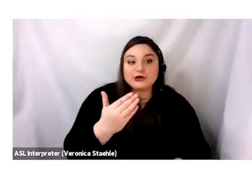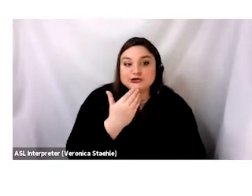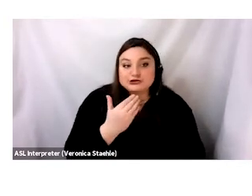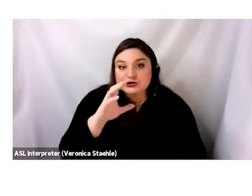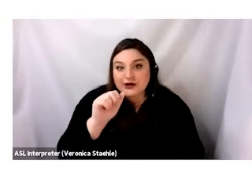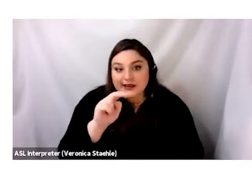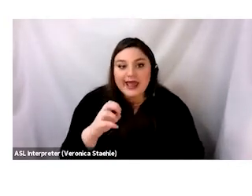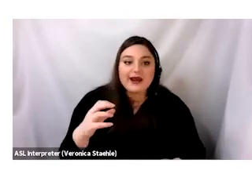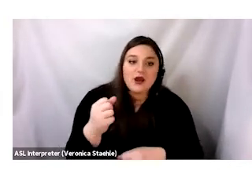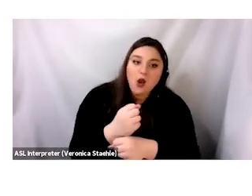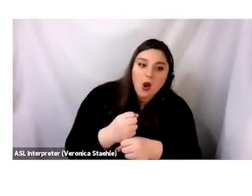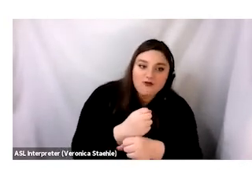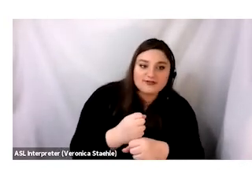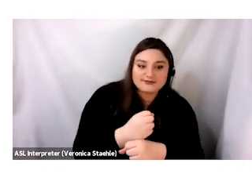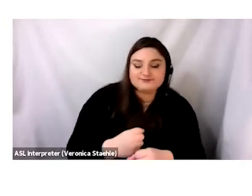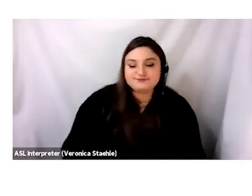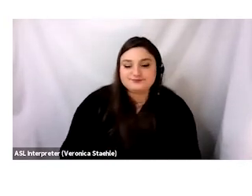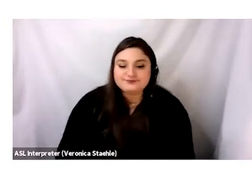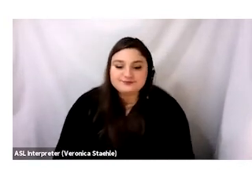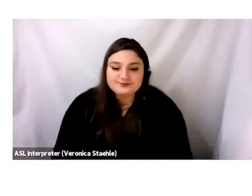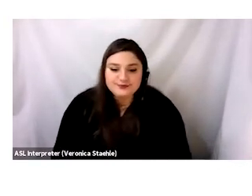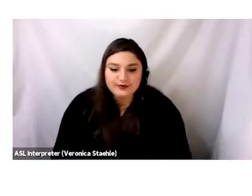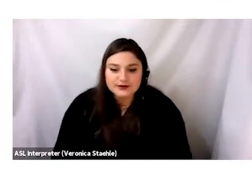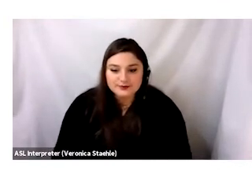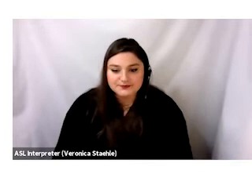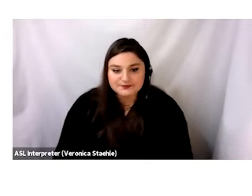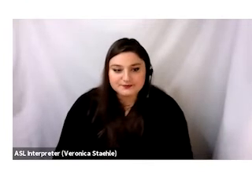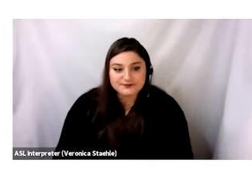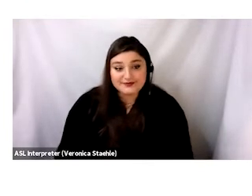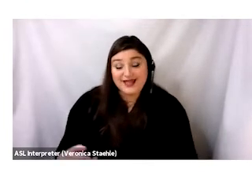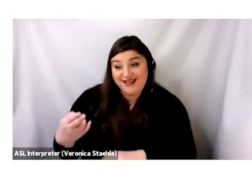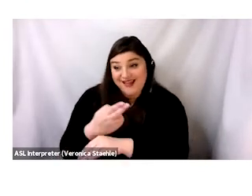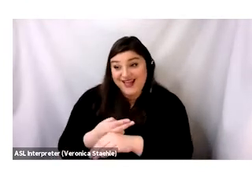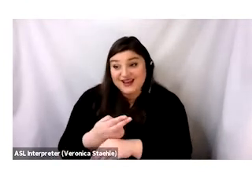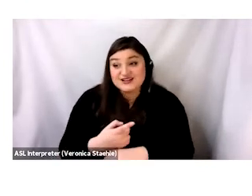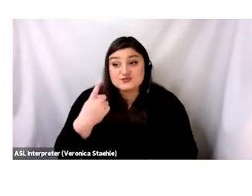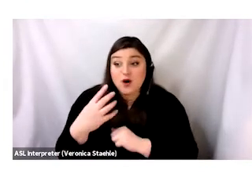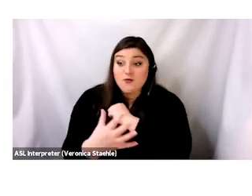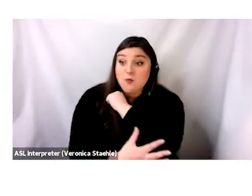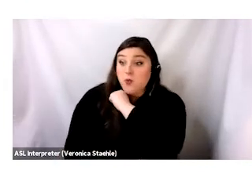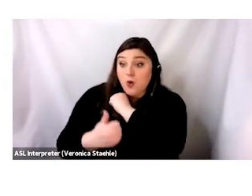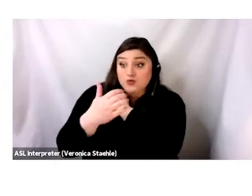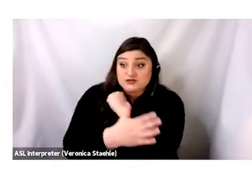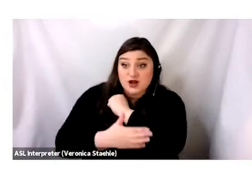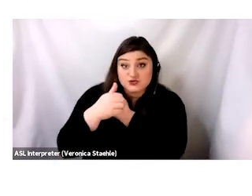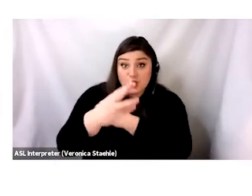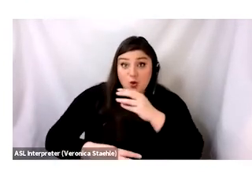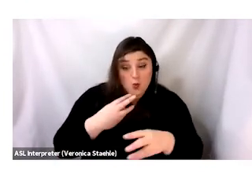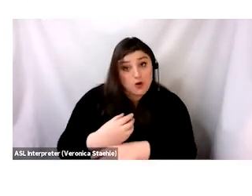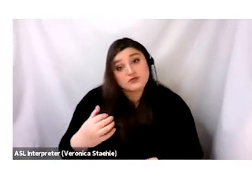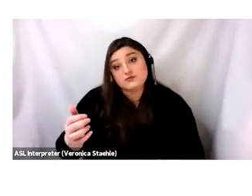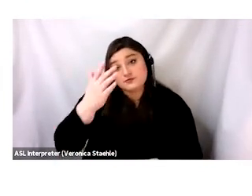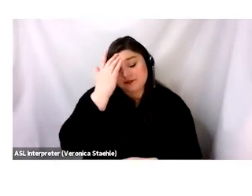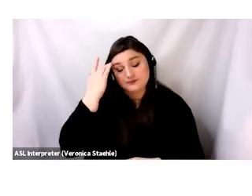of the reasons that Haiti is the poorest country in, almost the poorest country in the world is because they were the first nation in the Americas